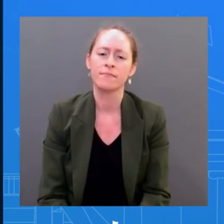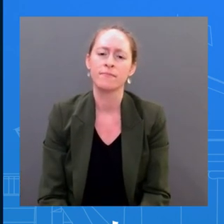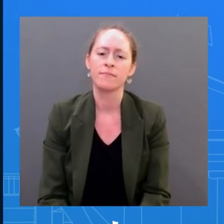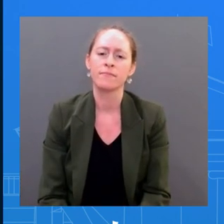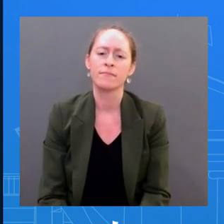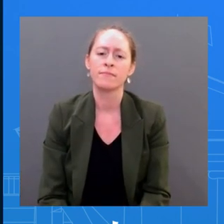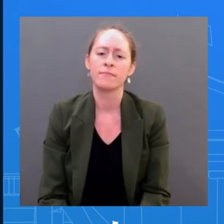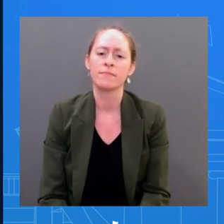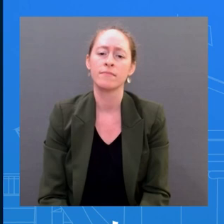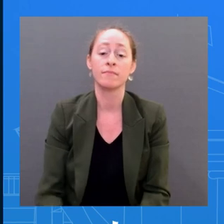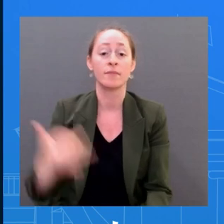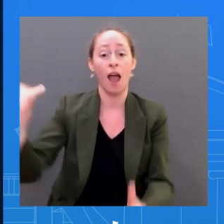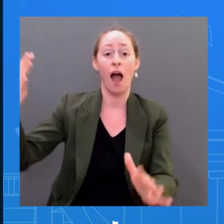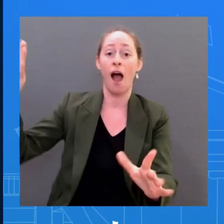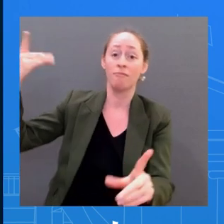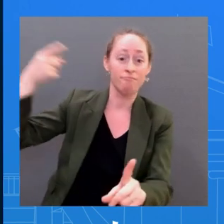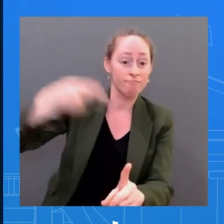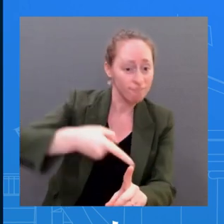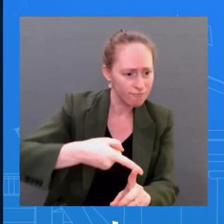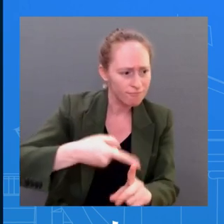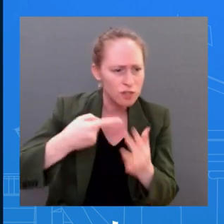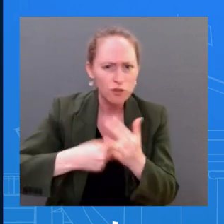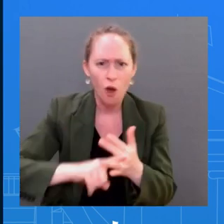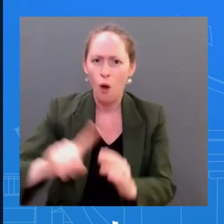a chance to be spoiled by her dad.